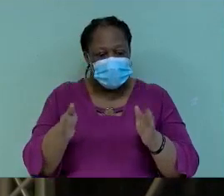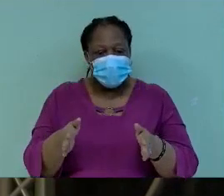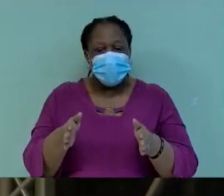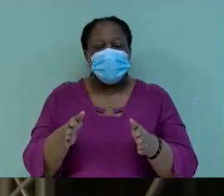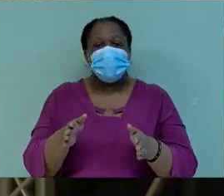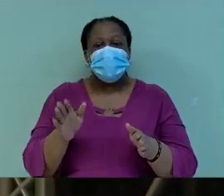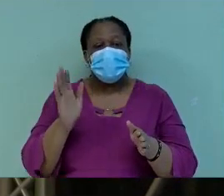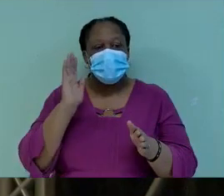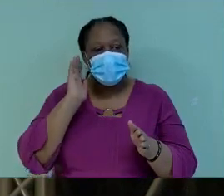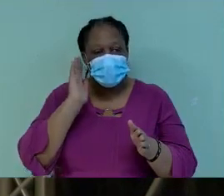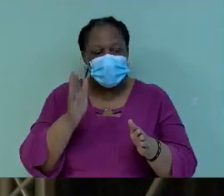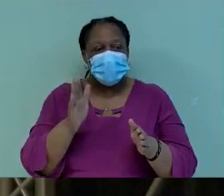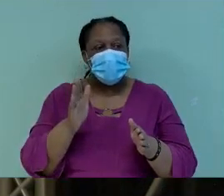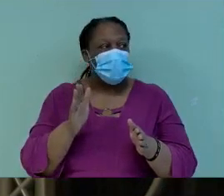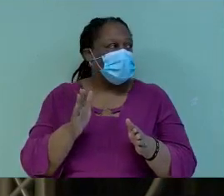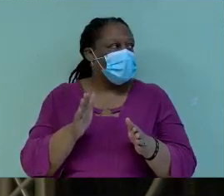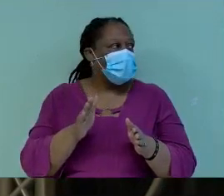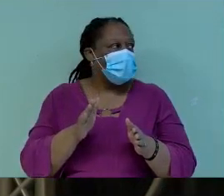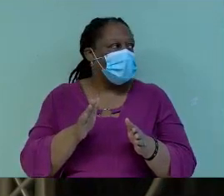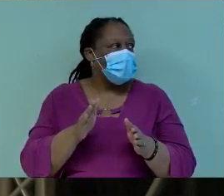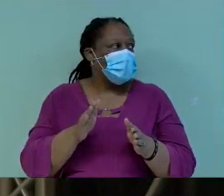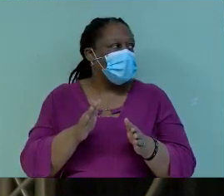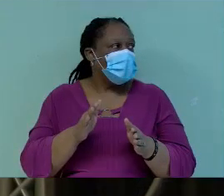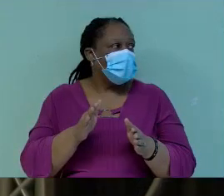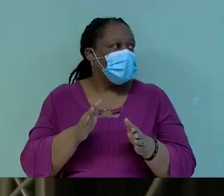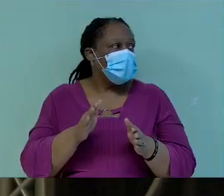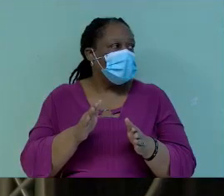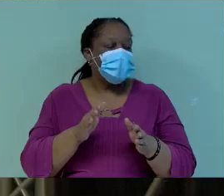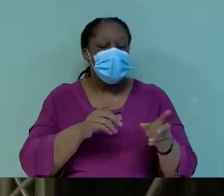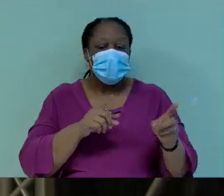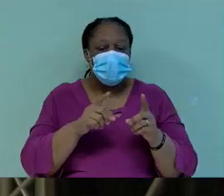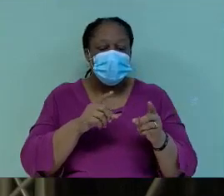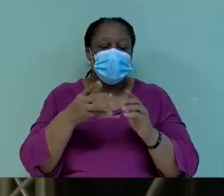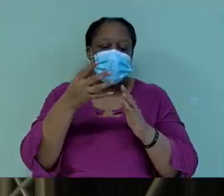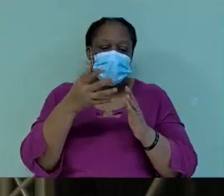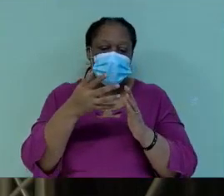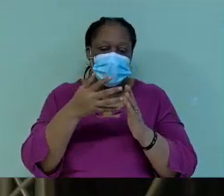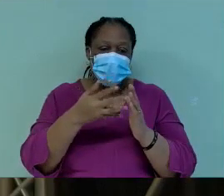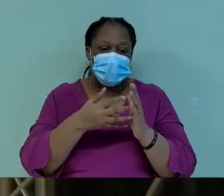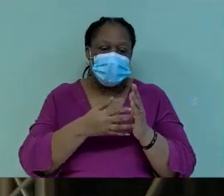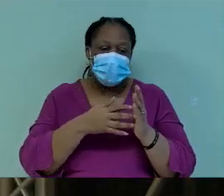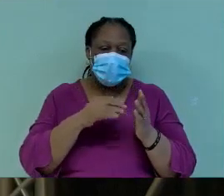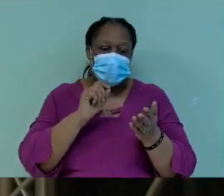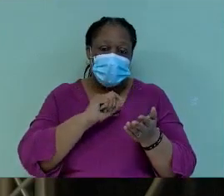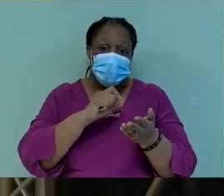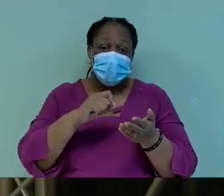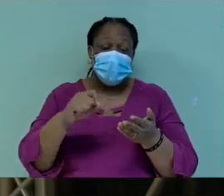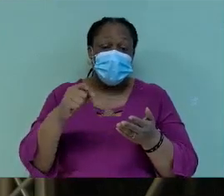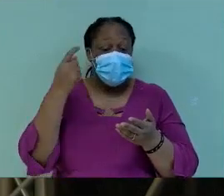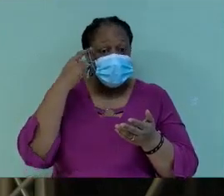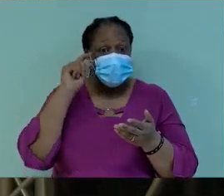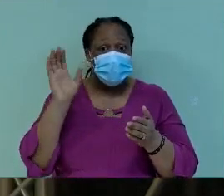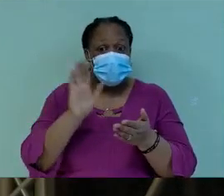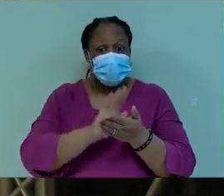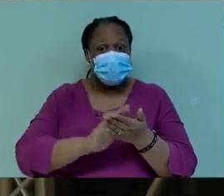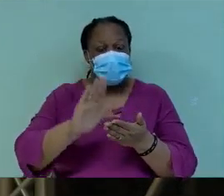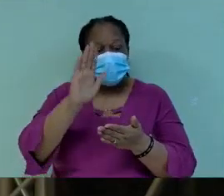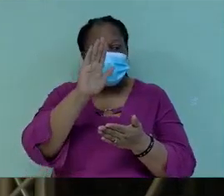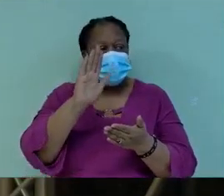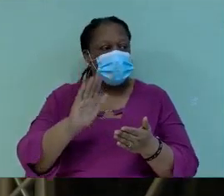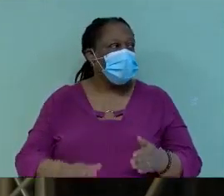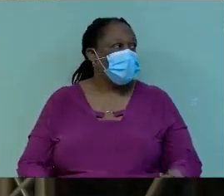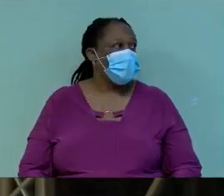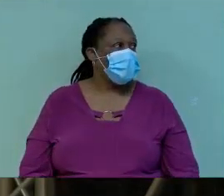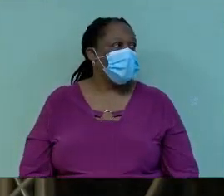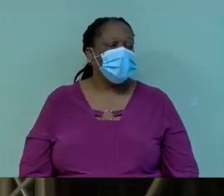have, they could have done their exams and everything else. I wish you could have seen the